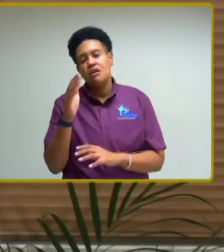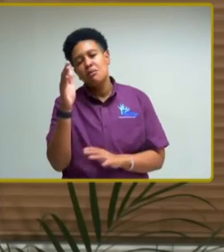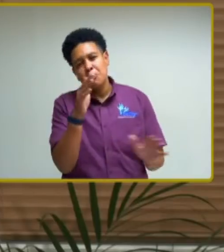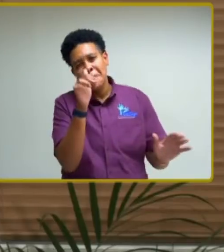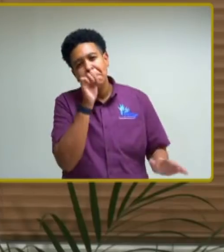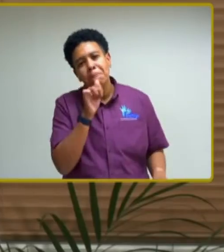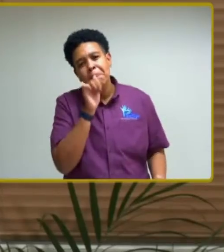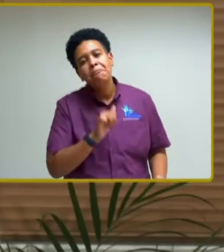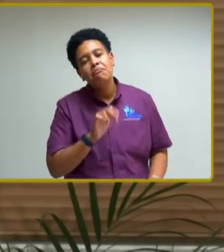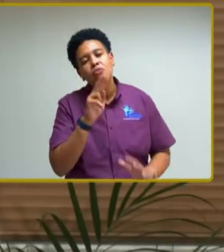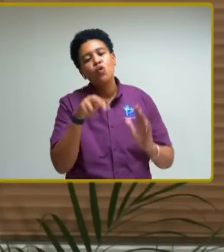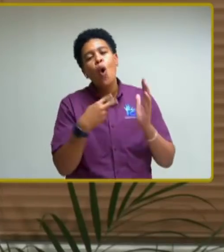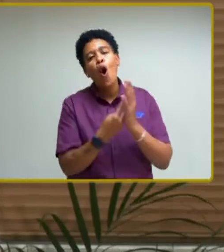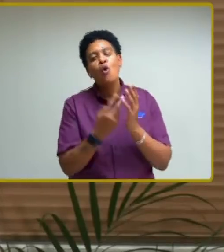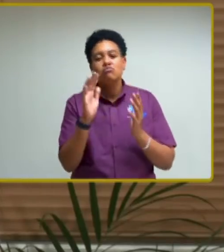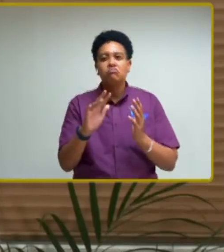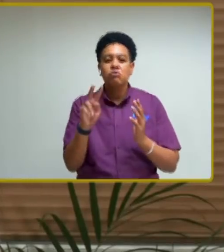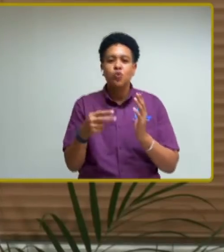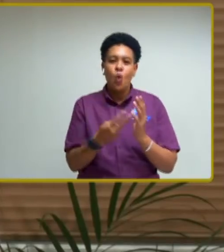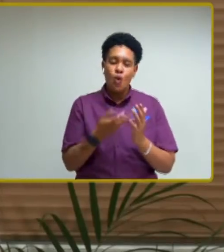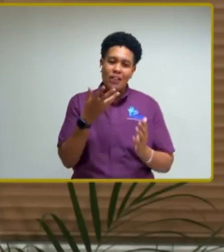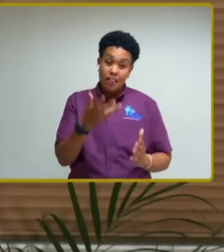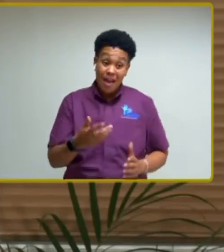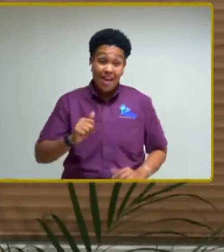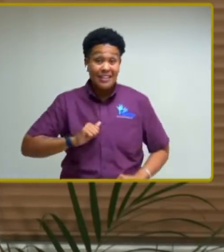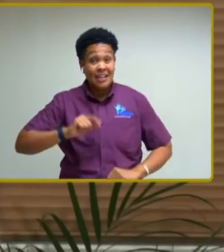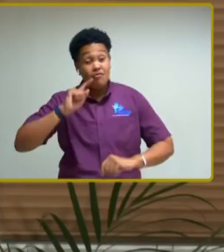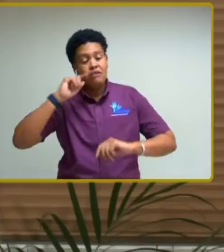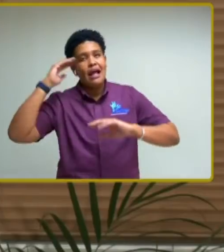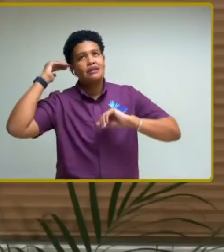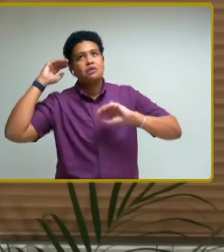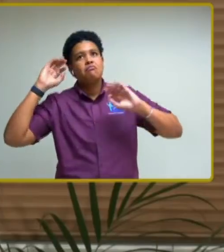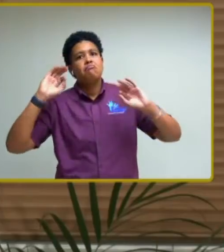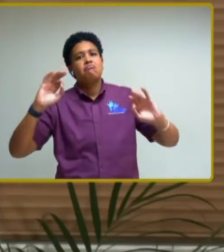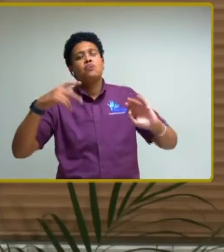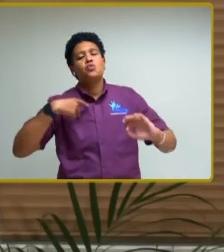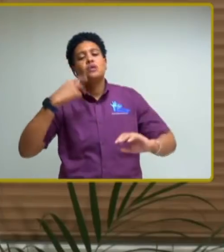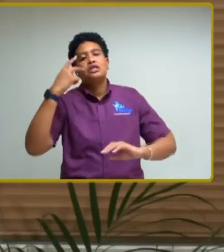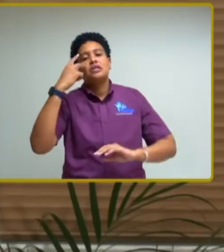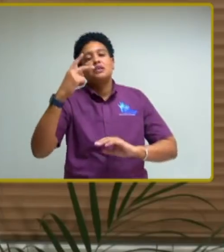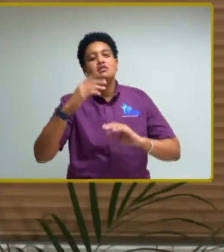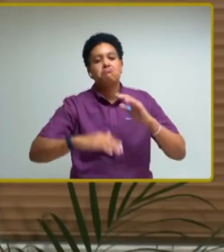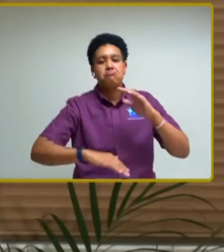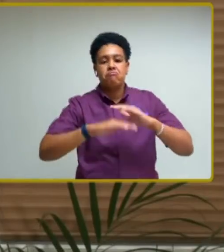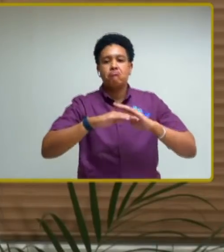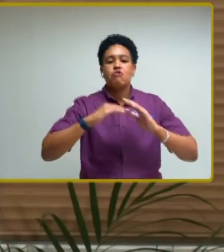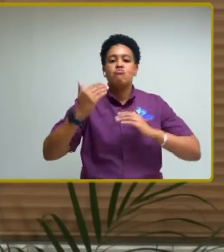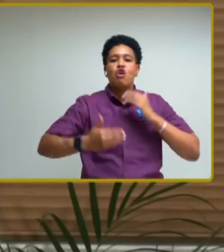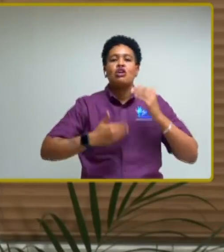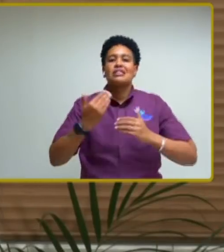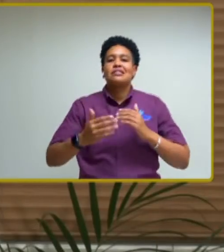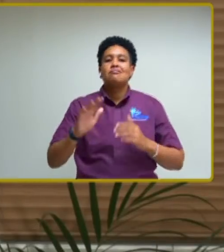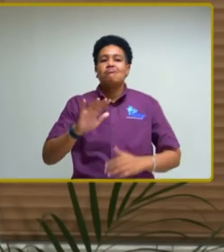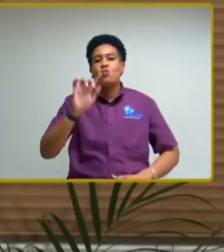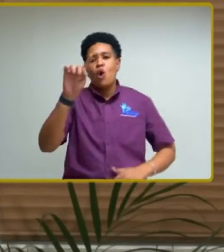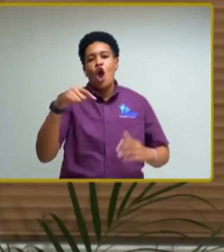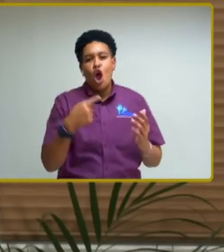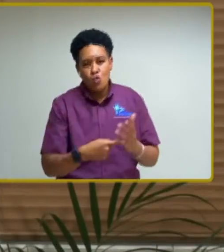spend at approximately 2 hours, although ideally we would like to see the process take you an